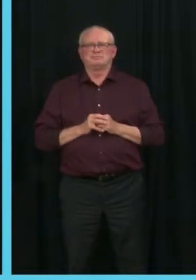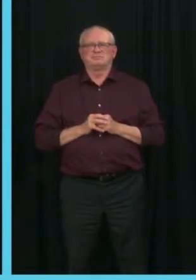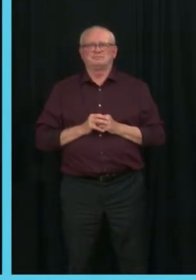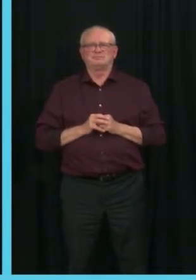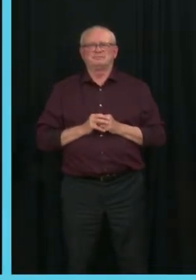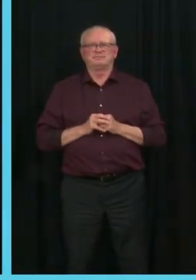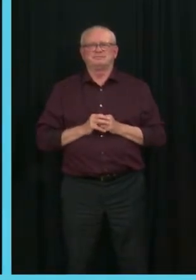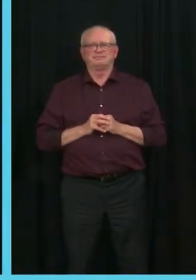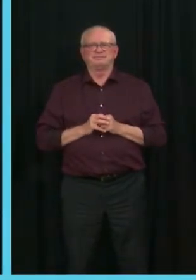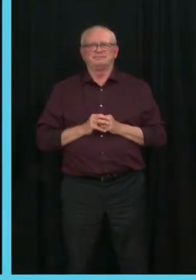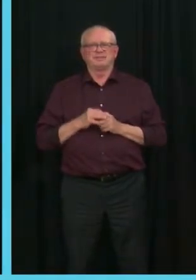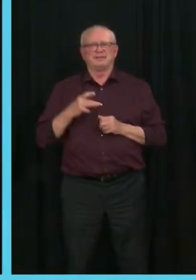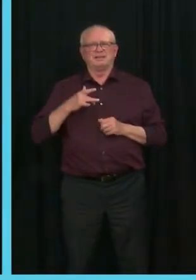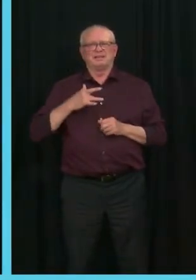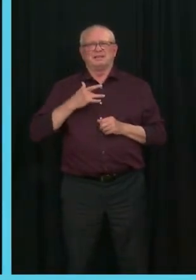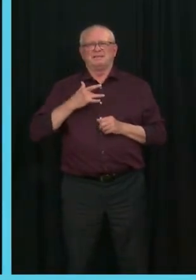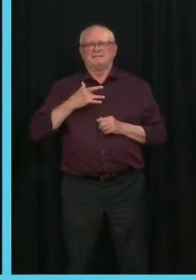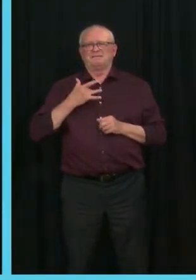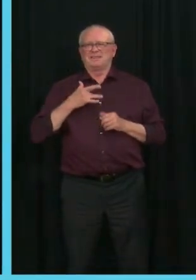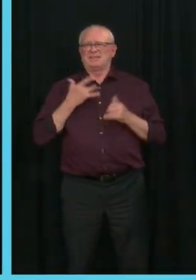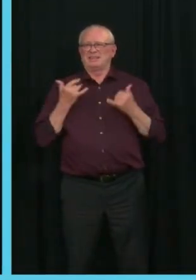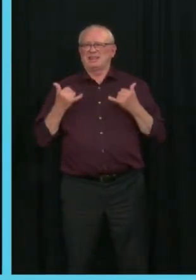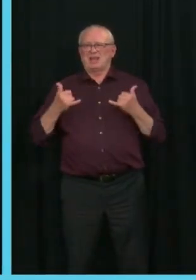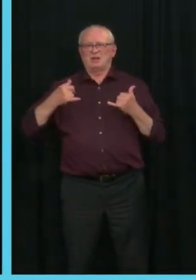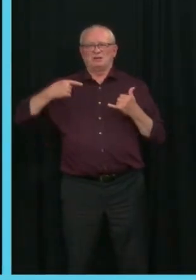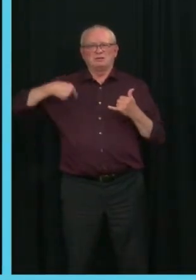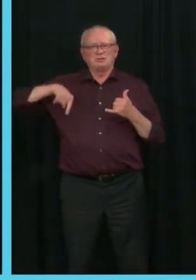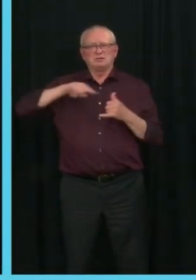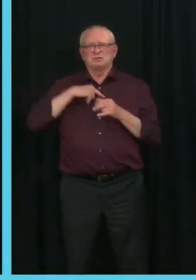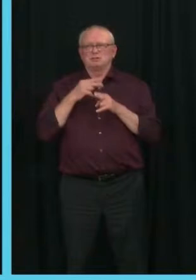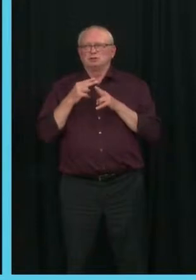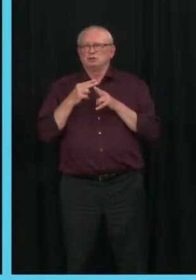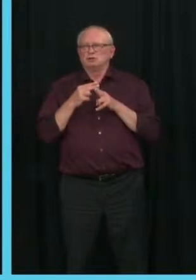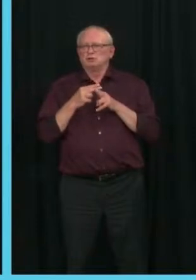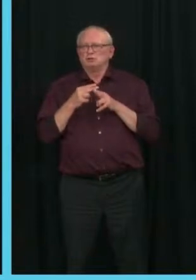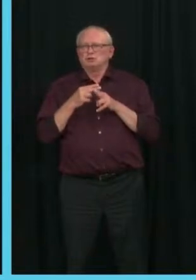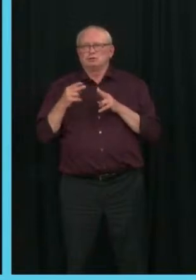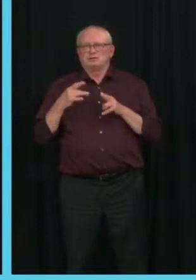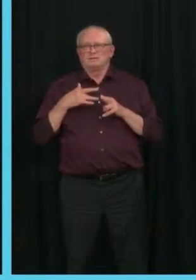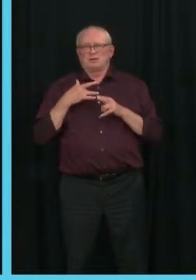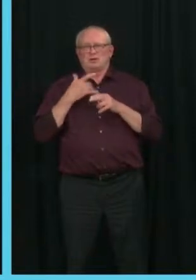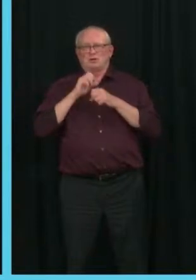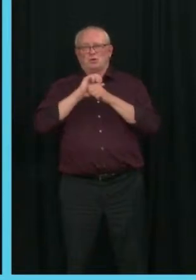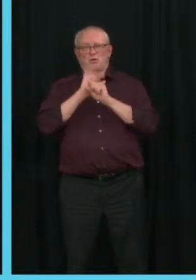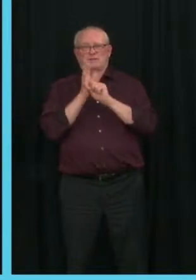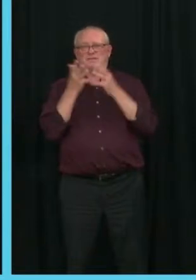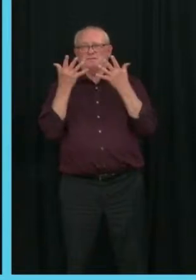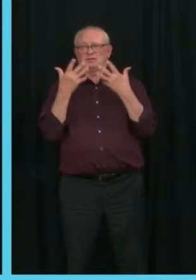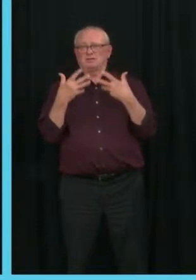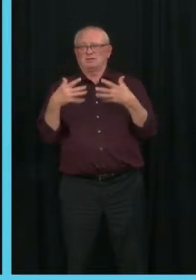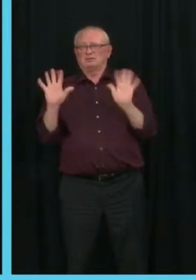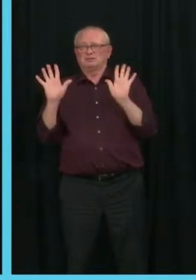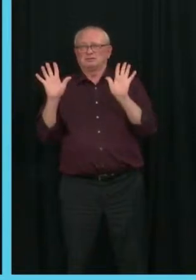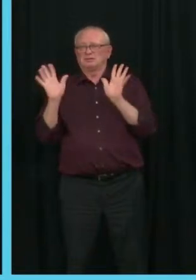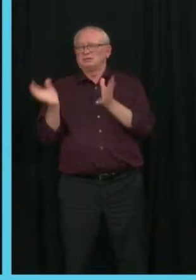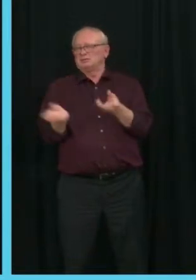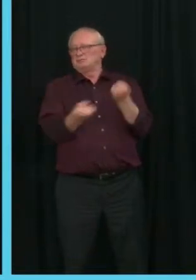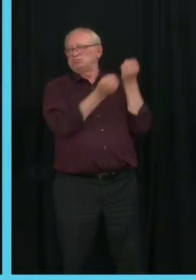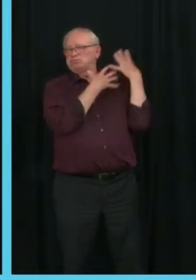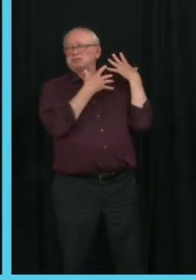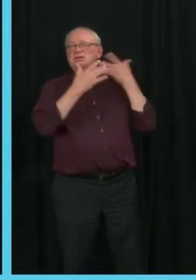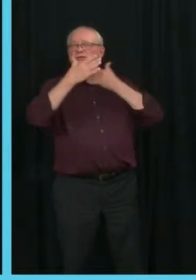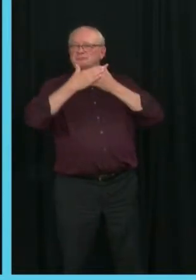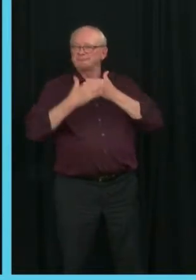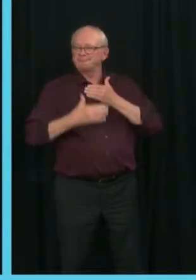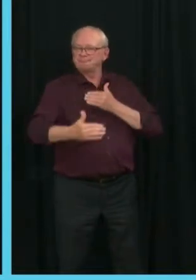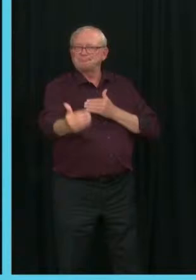past this incredibly difficult time of the pandemic and moving into a period when we can focus